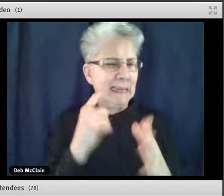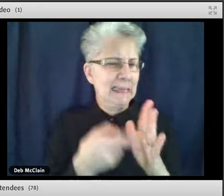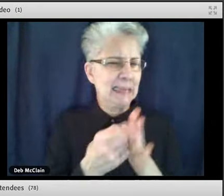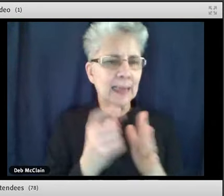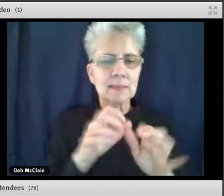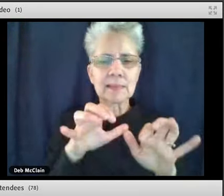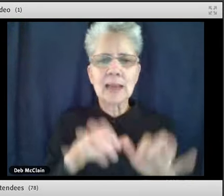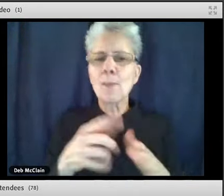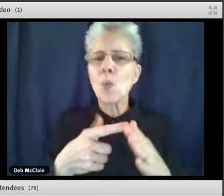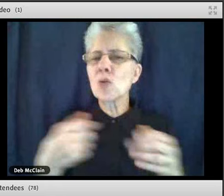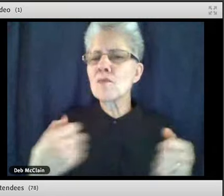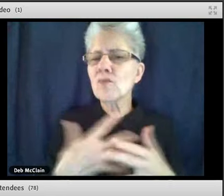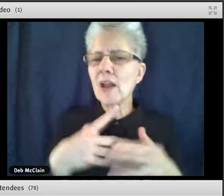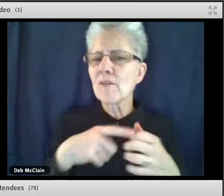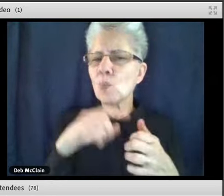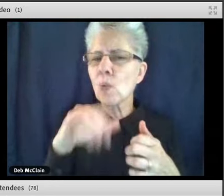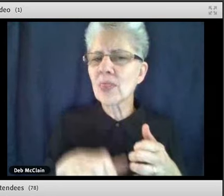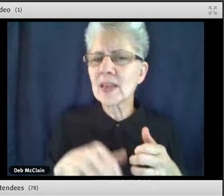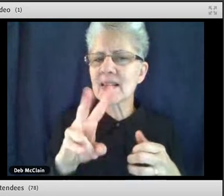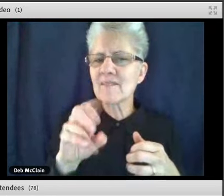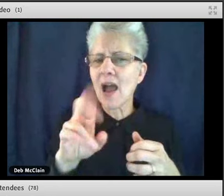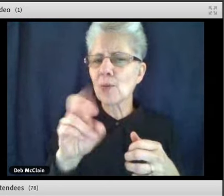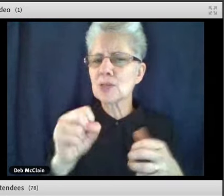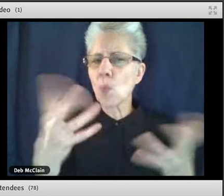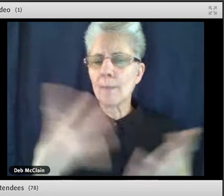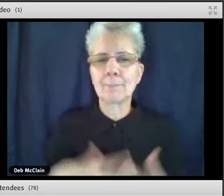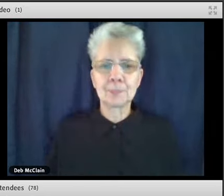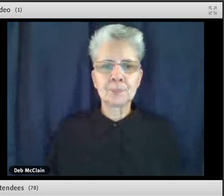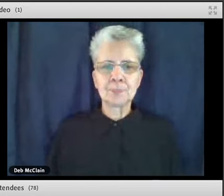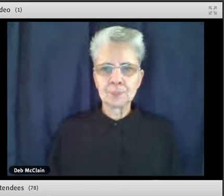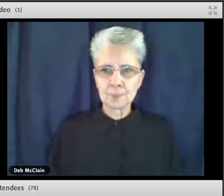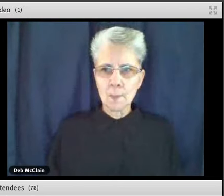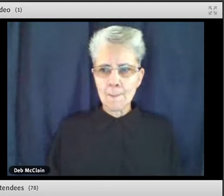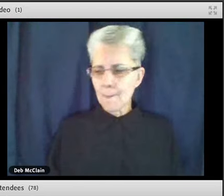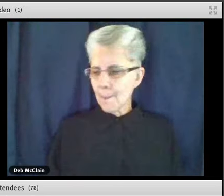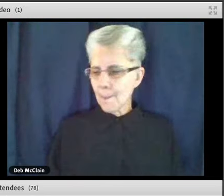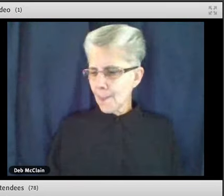Yes. Treatment options for people who are infected, absolutely.